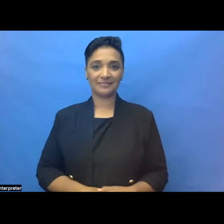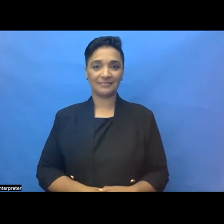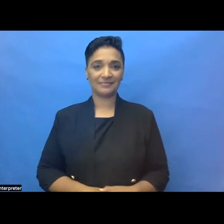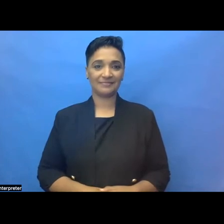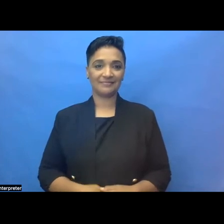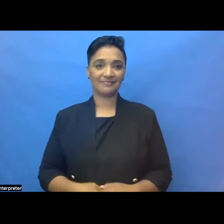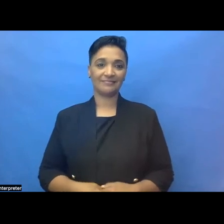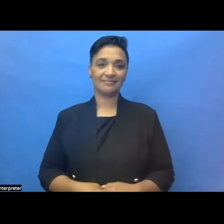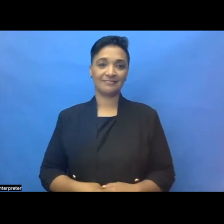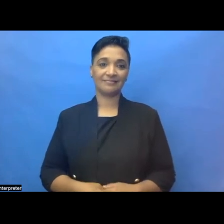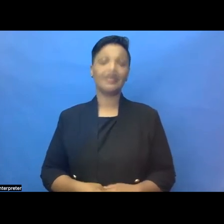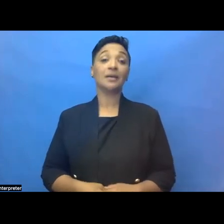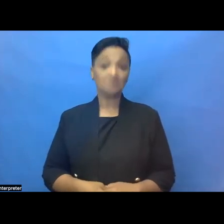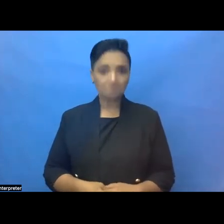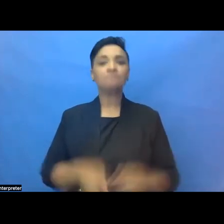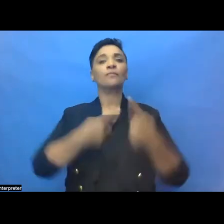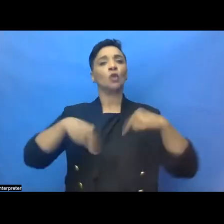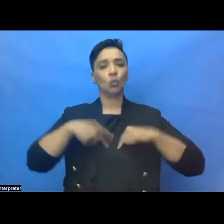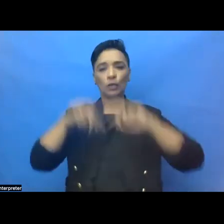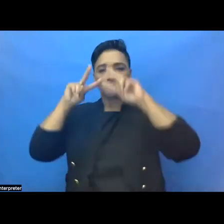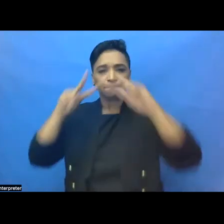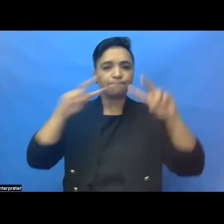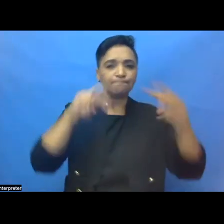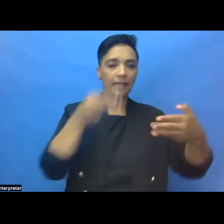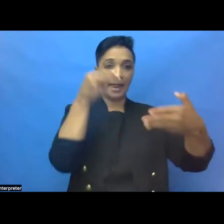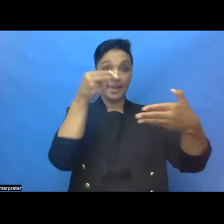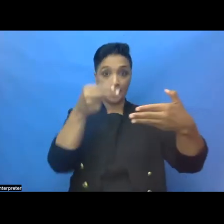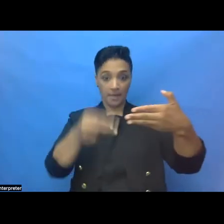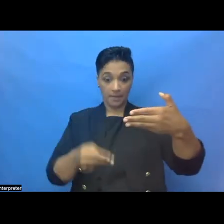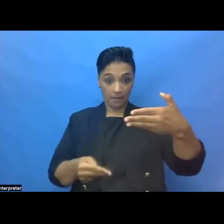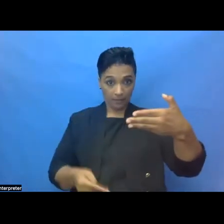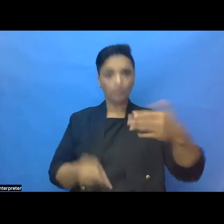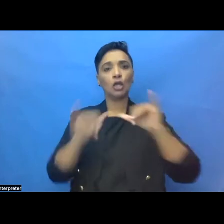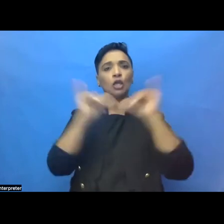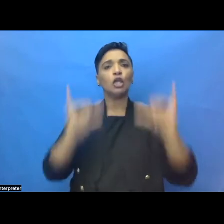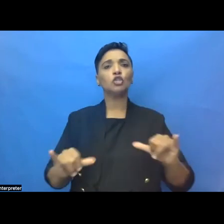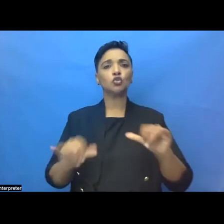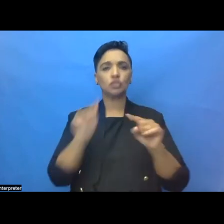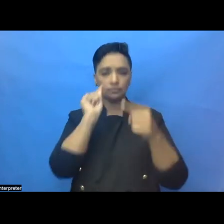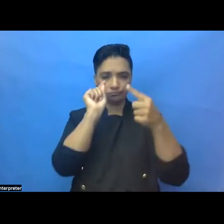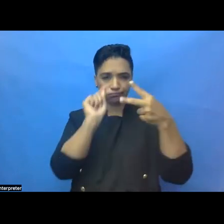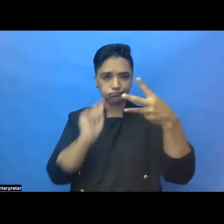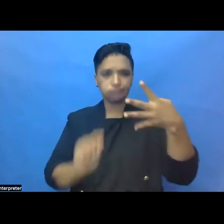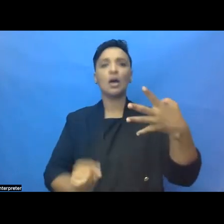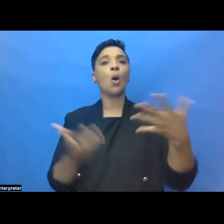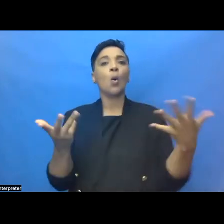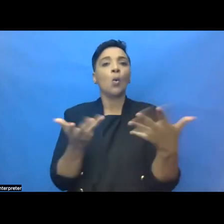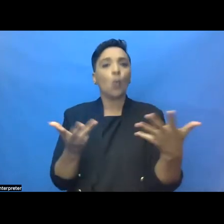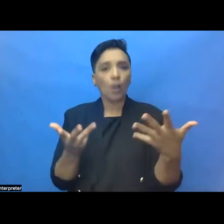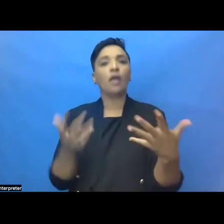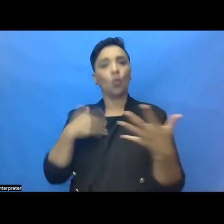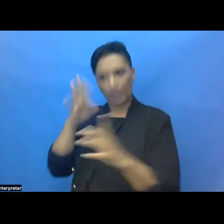So we mapped all the institutions where children with most complex disabilities and most complex needs were most likely to be